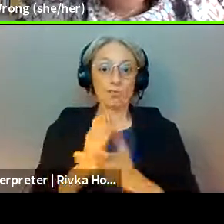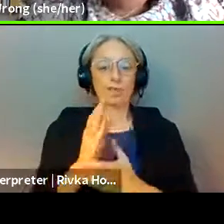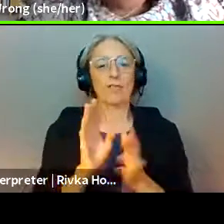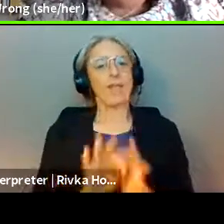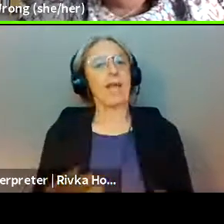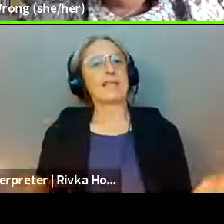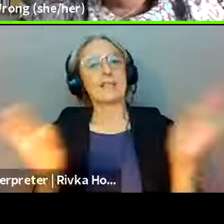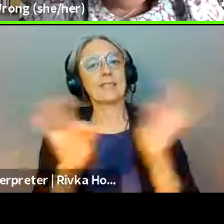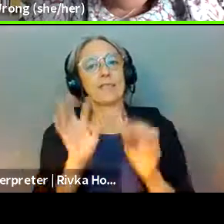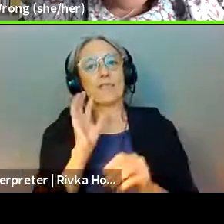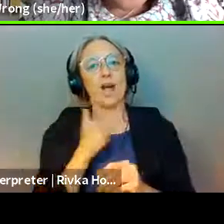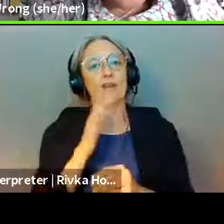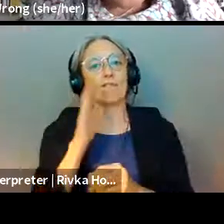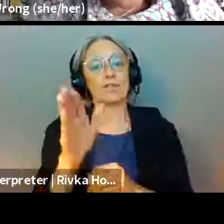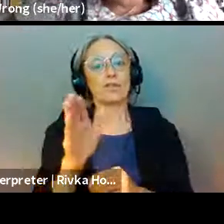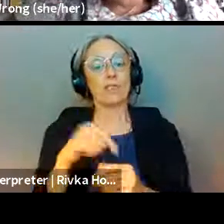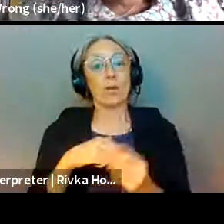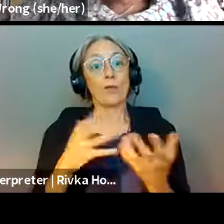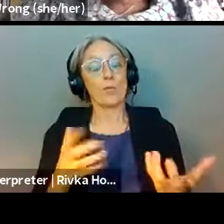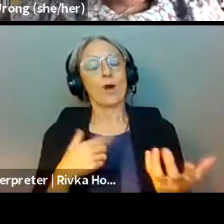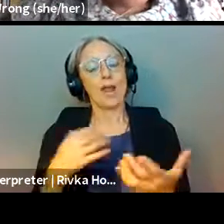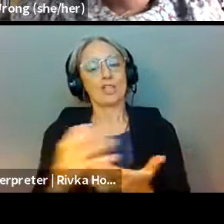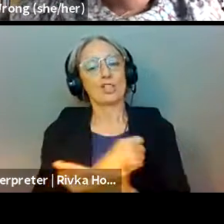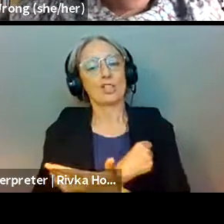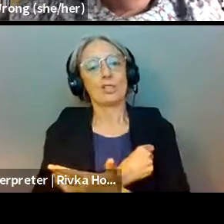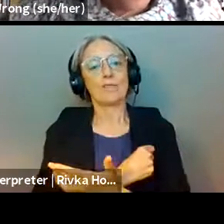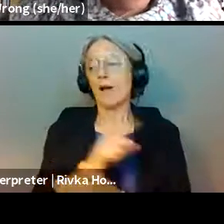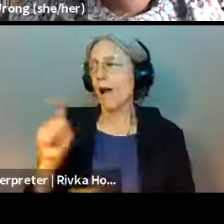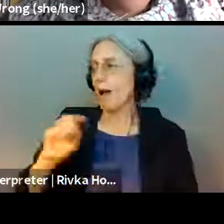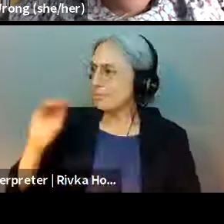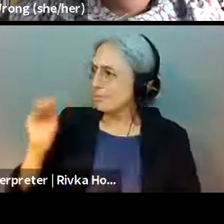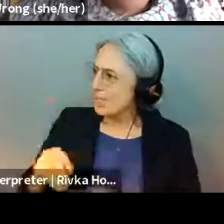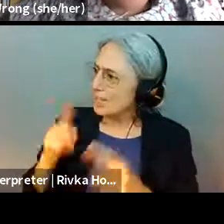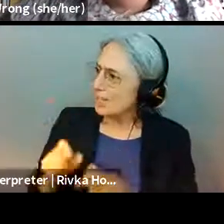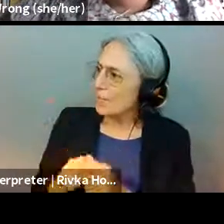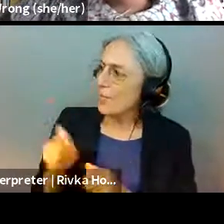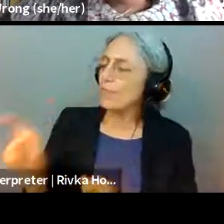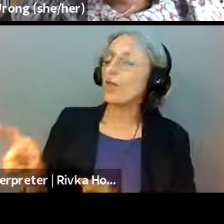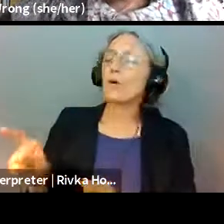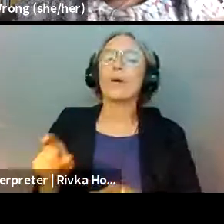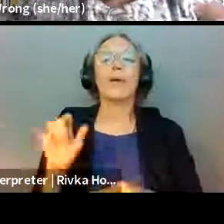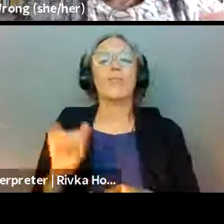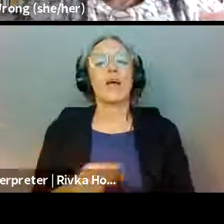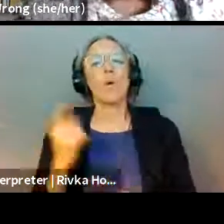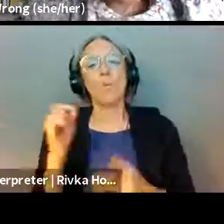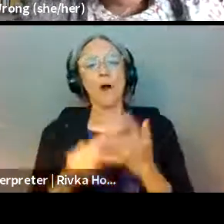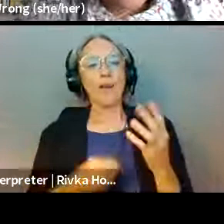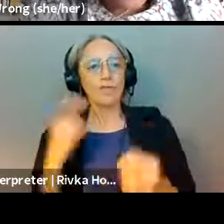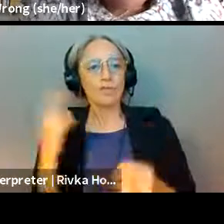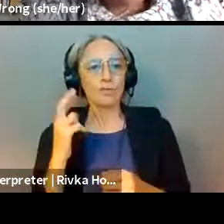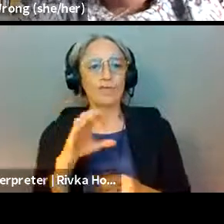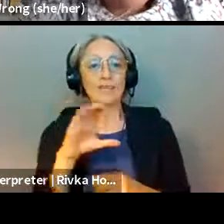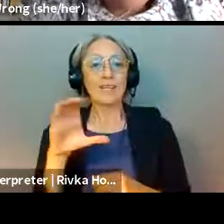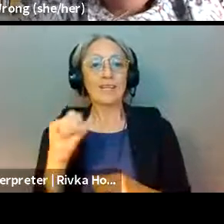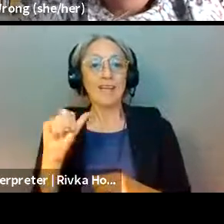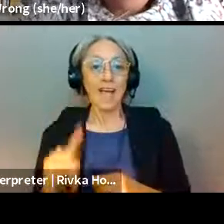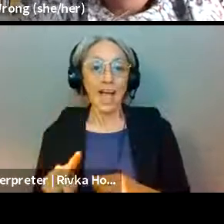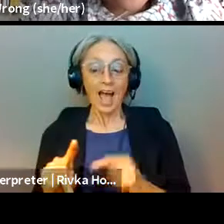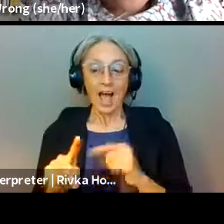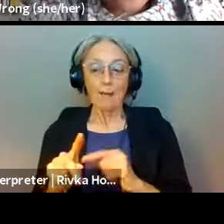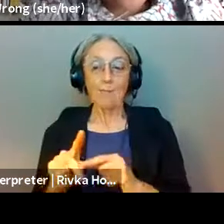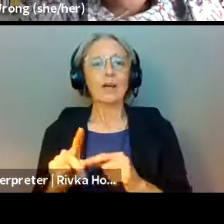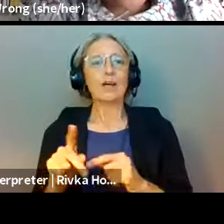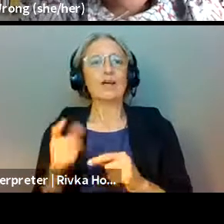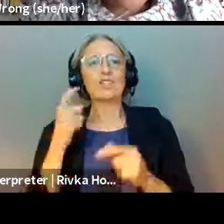that we all want and deserve. 100% agree with you. That is one of the reasons why CAP released